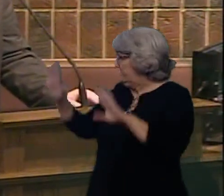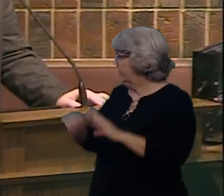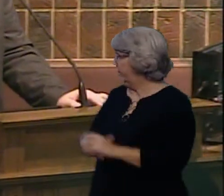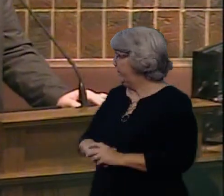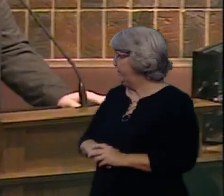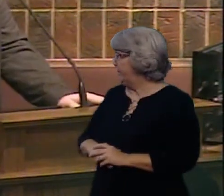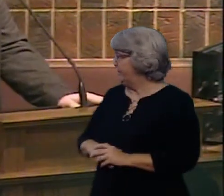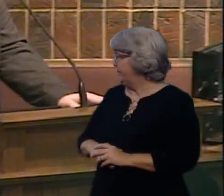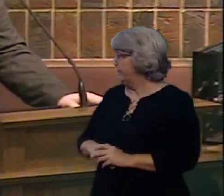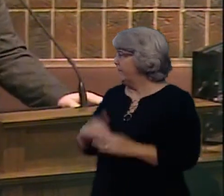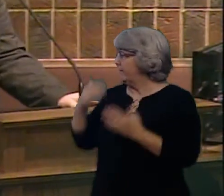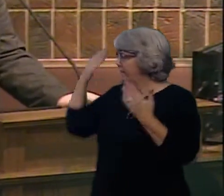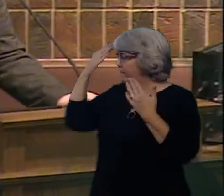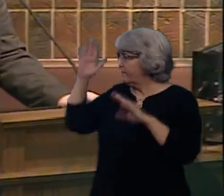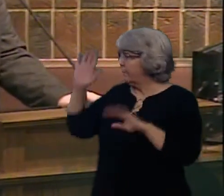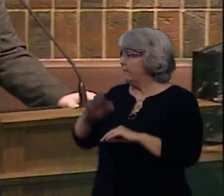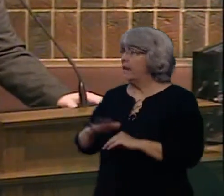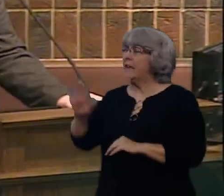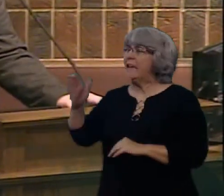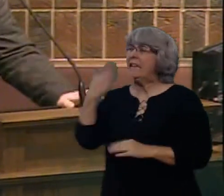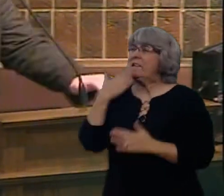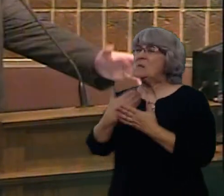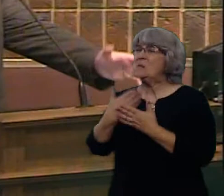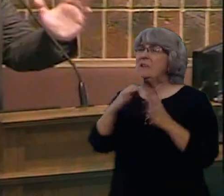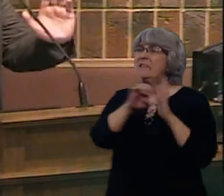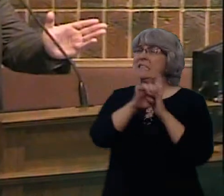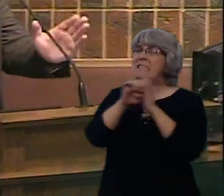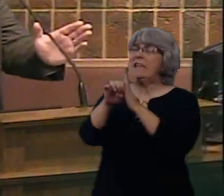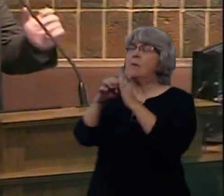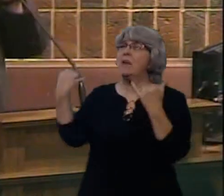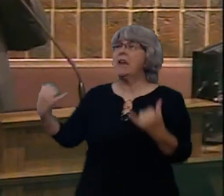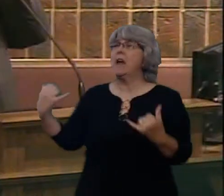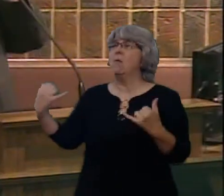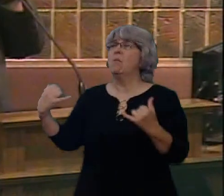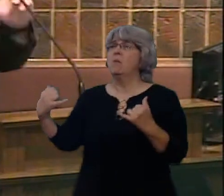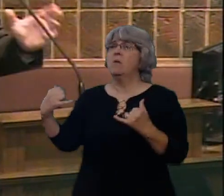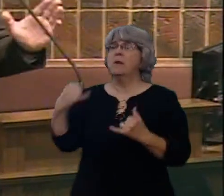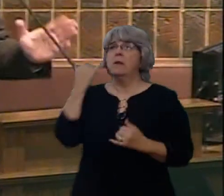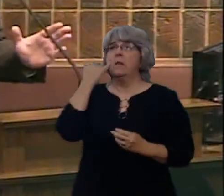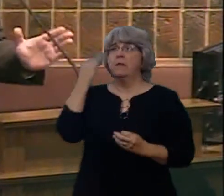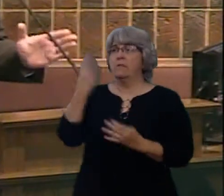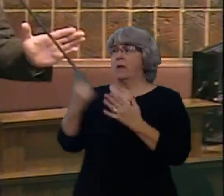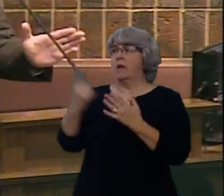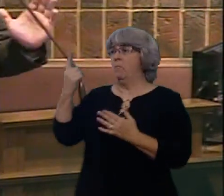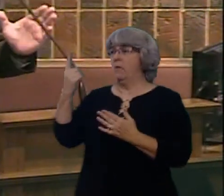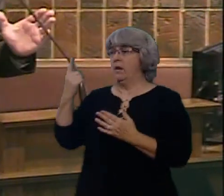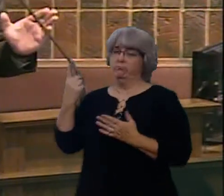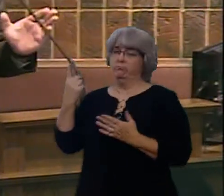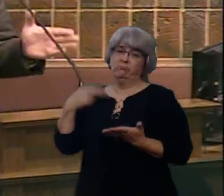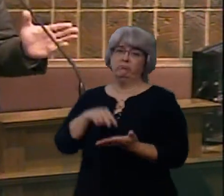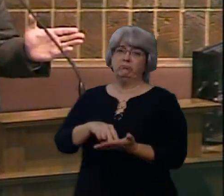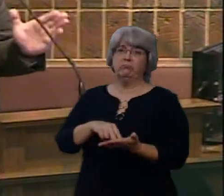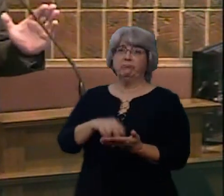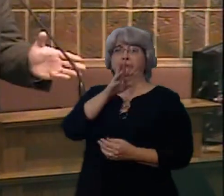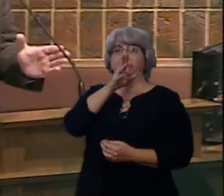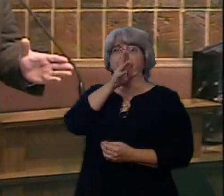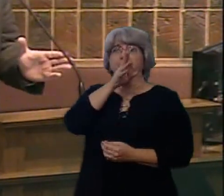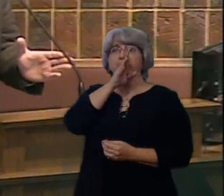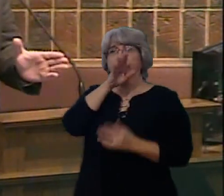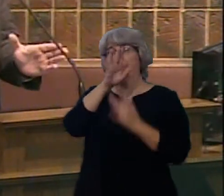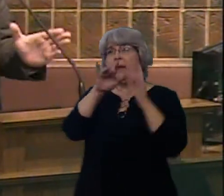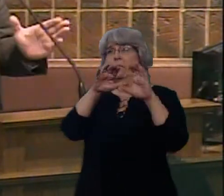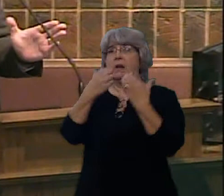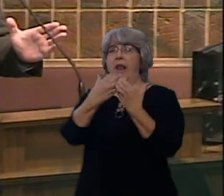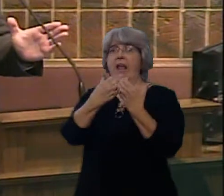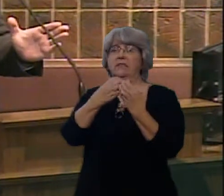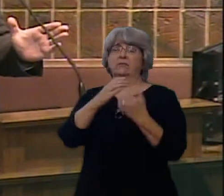wrong. Maybe a good application of this would be, say, if someone said something that was incorrect in a Bible class,